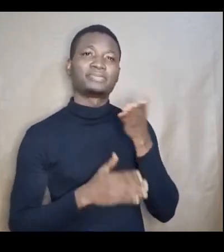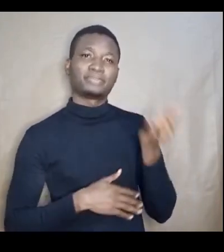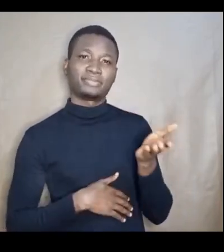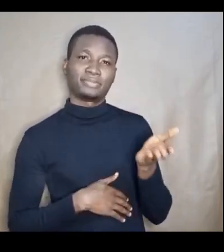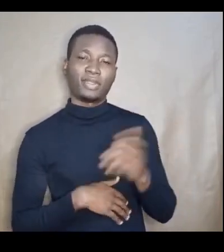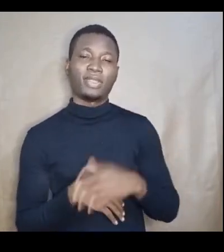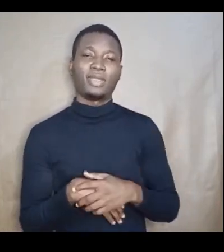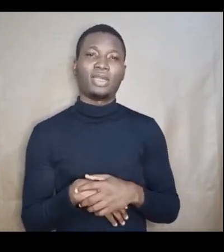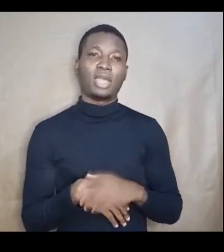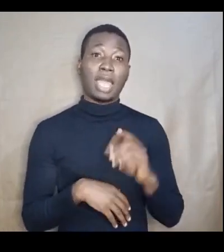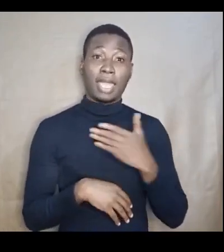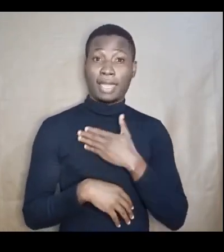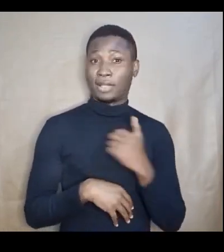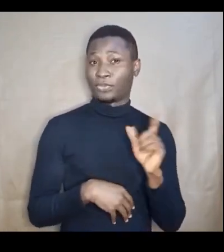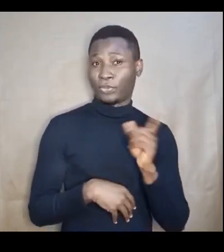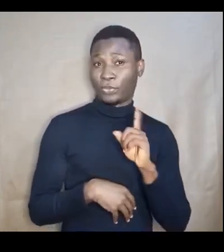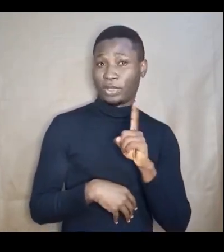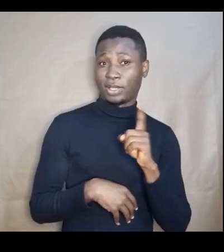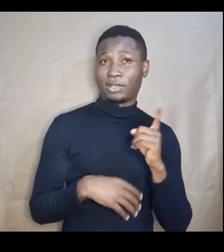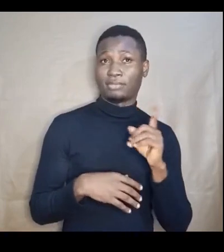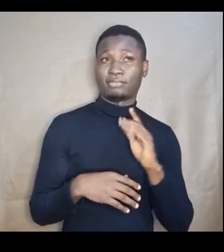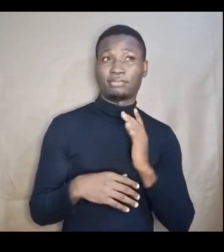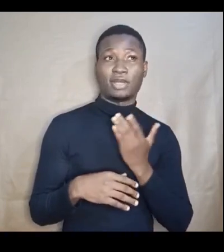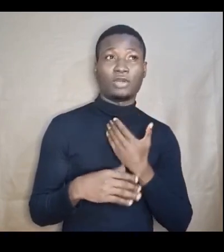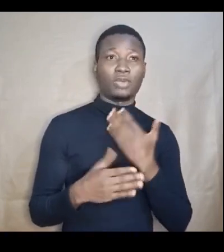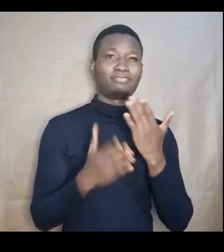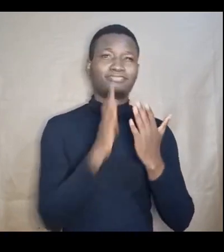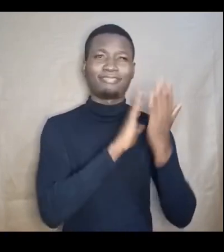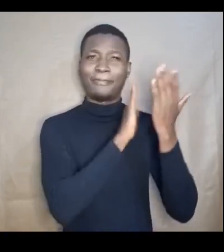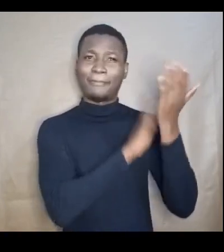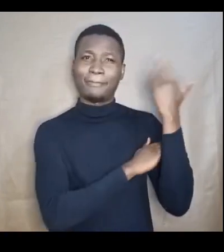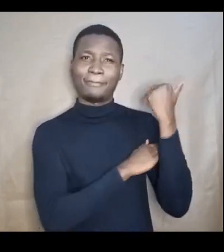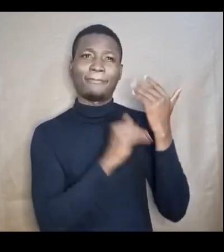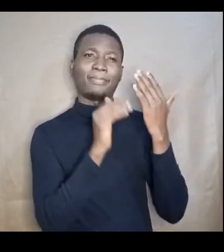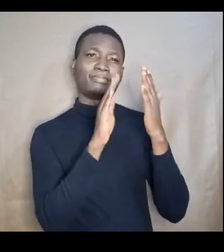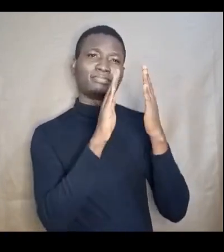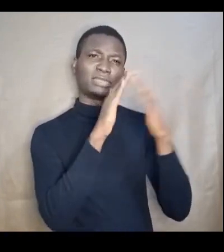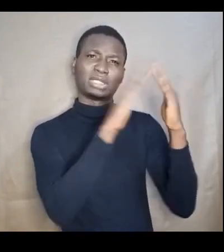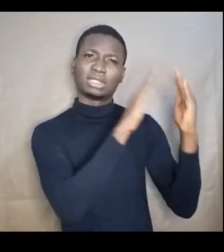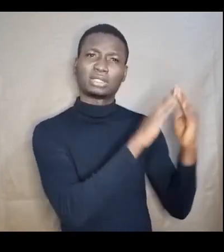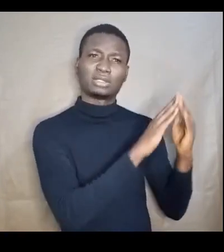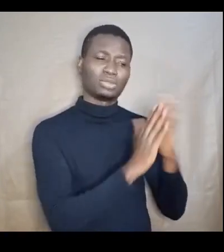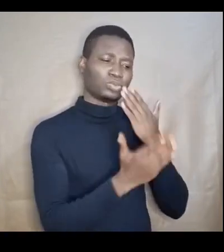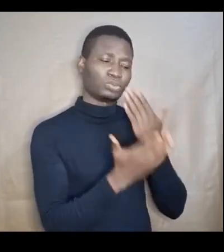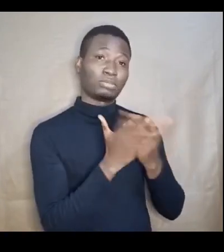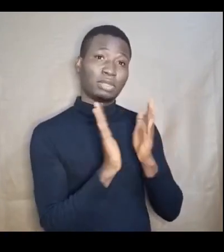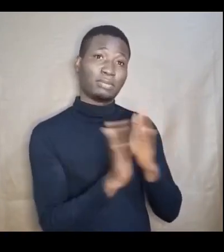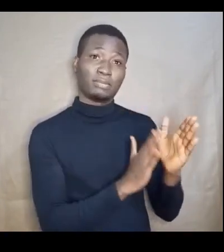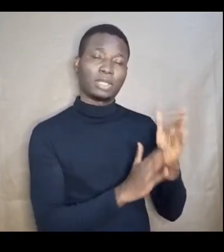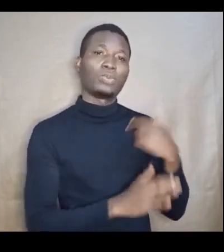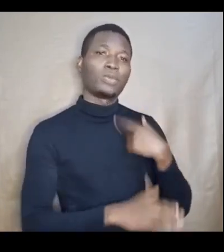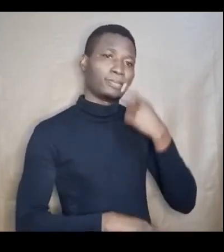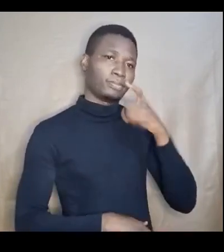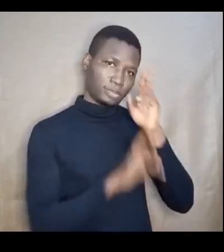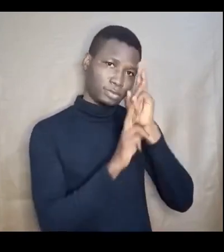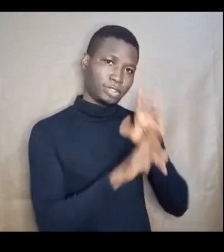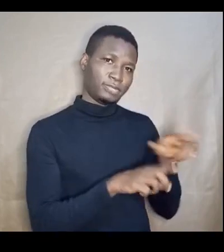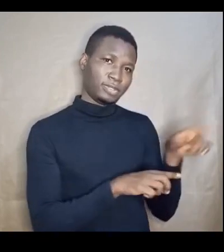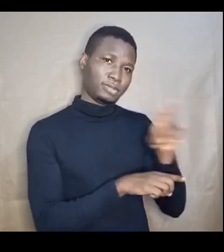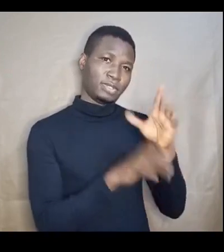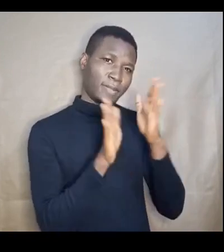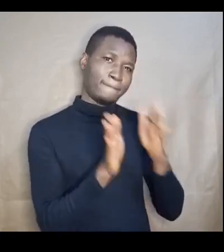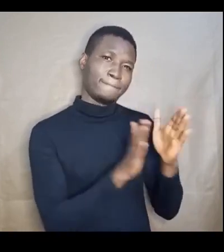the planned cities, the few planned cities that we have, that we must respect the plans as